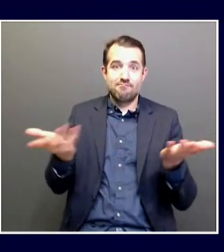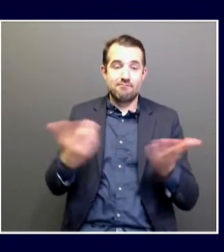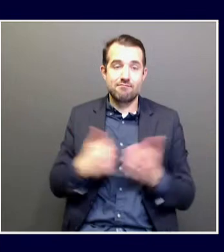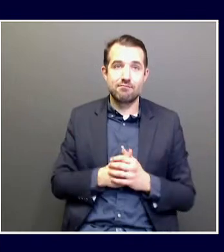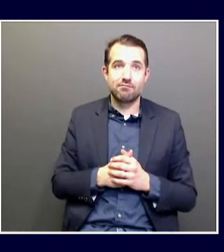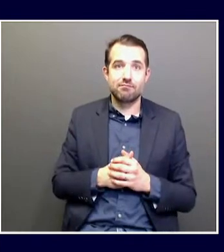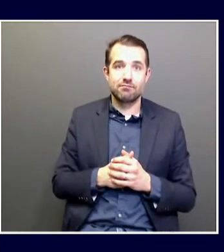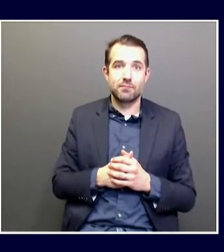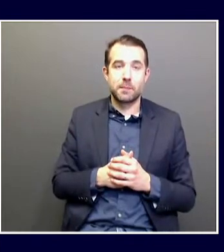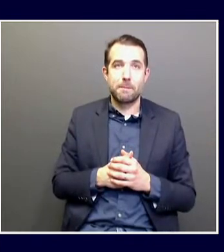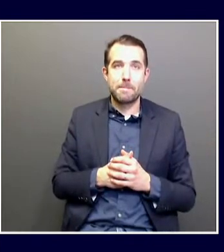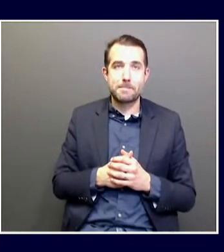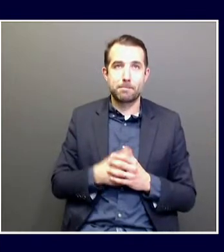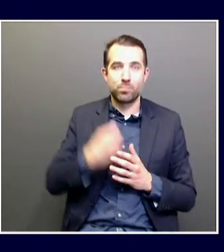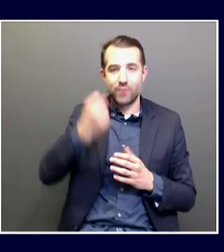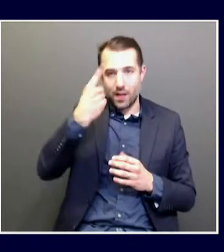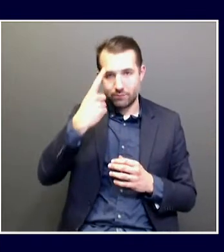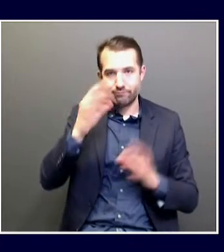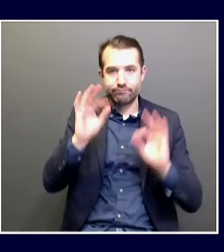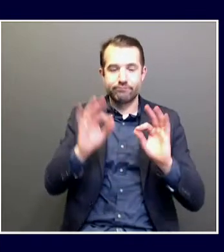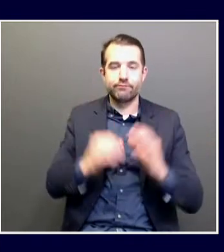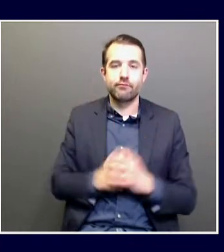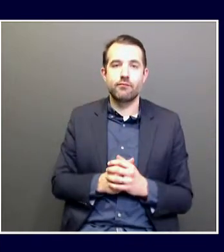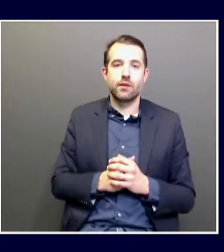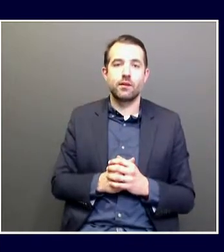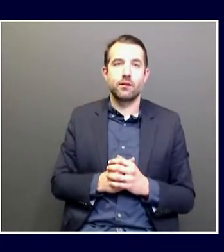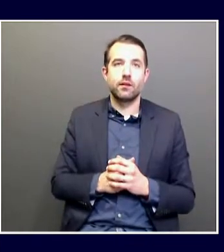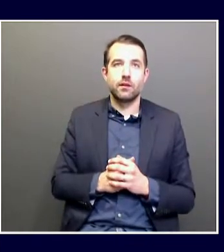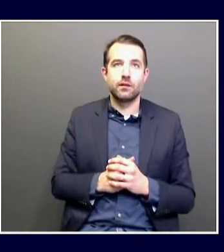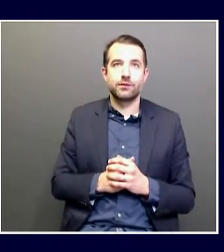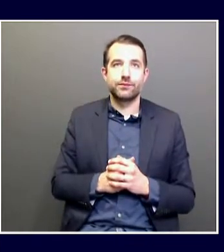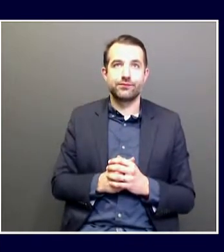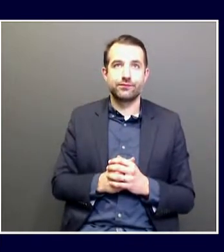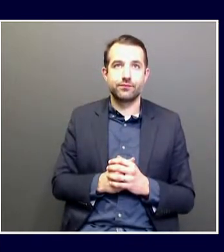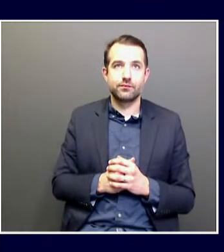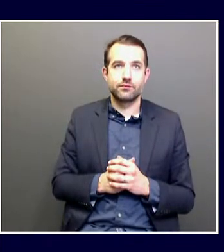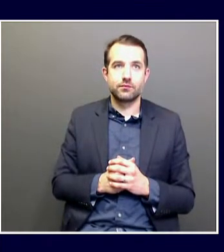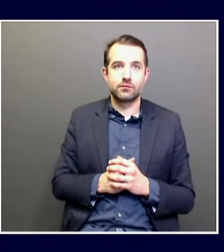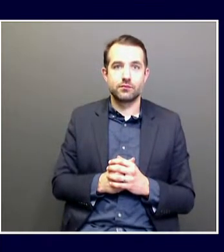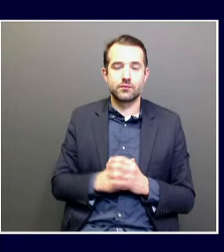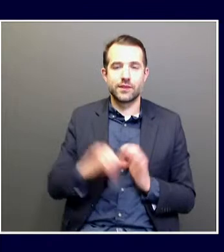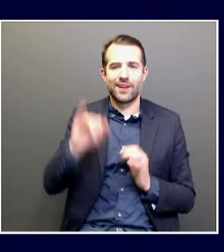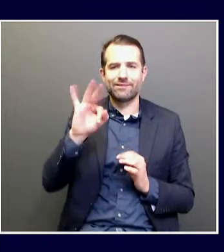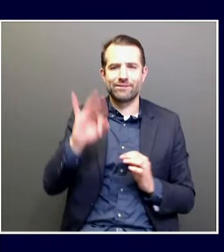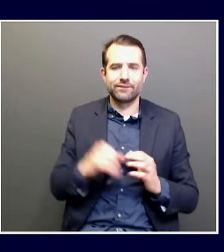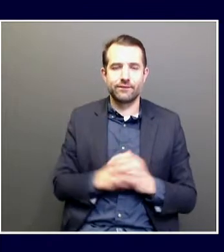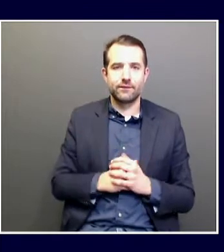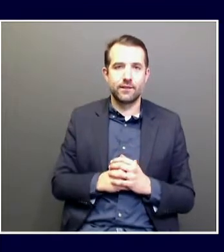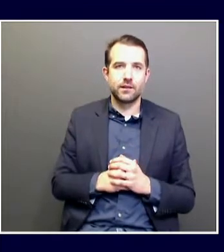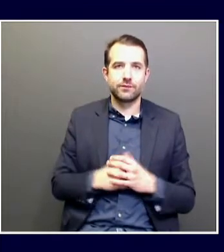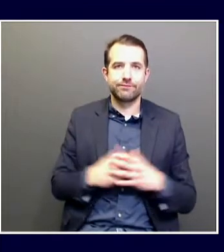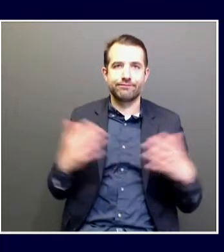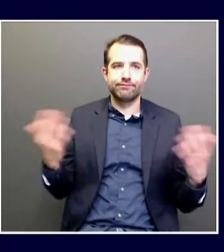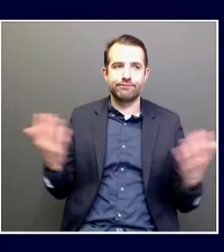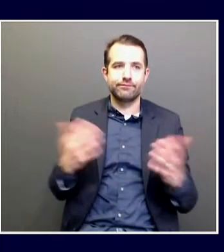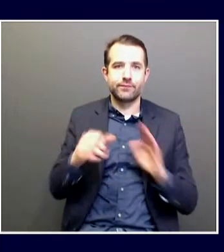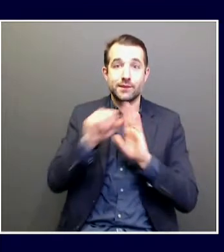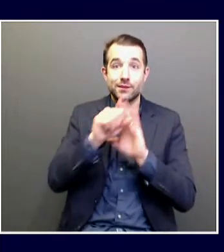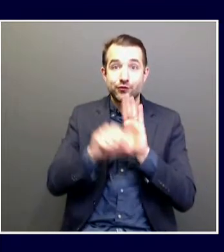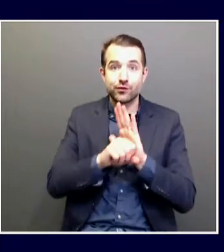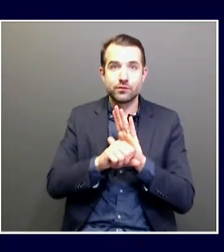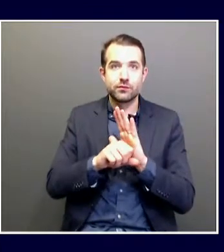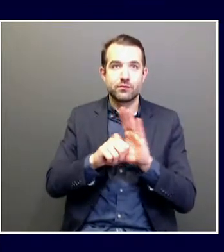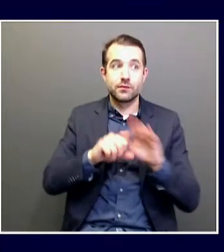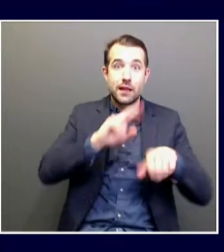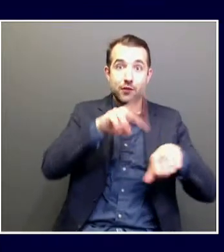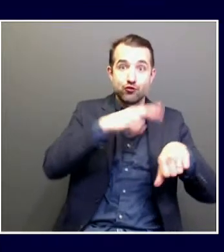Got it. And regarding what folks should do when they see sort of state, national, and international